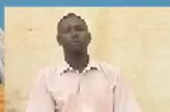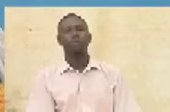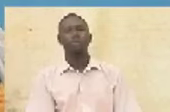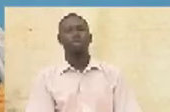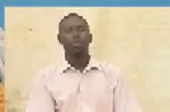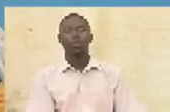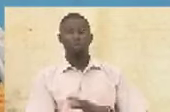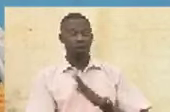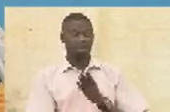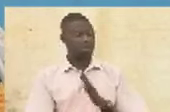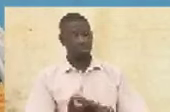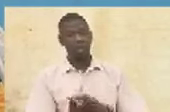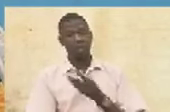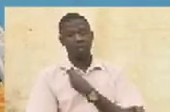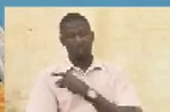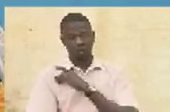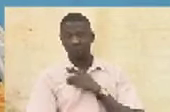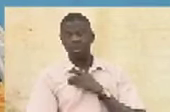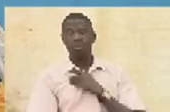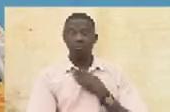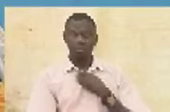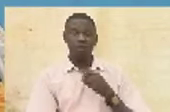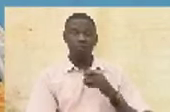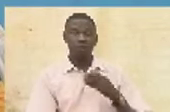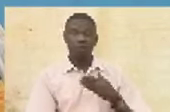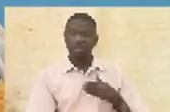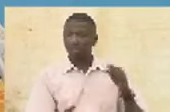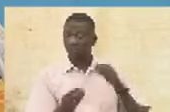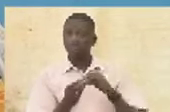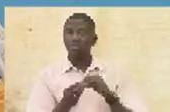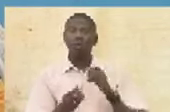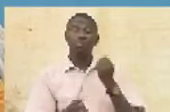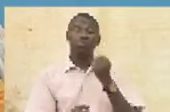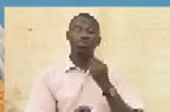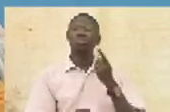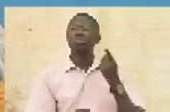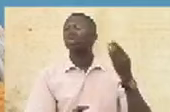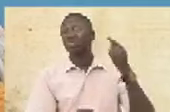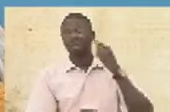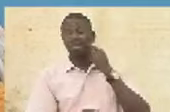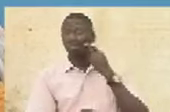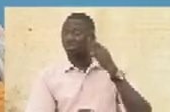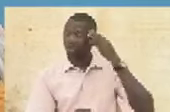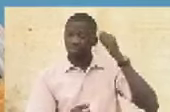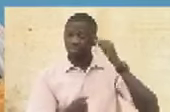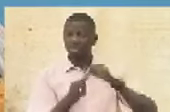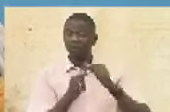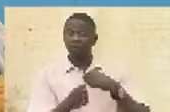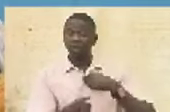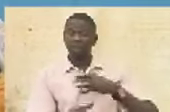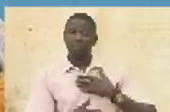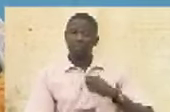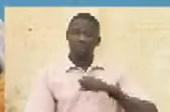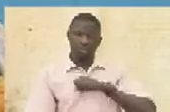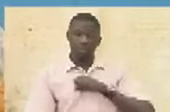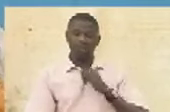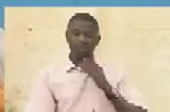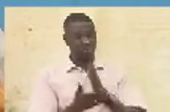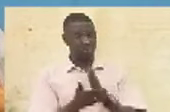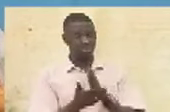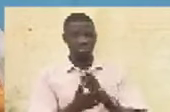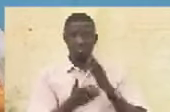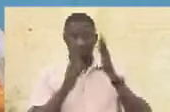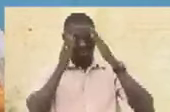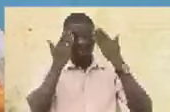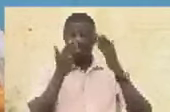Well, my treatment could reach that. Because during those days, I cannot remember myself properly. I don't